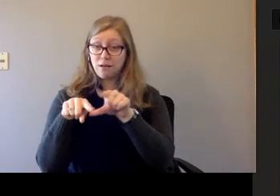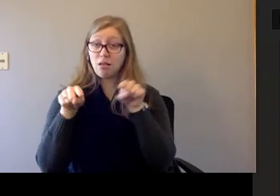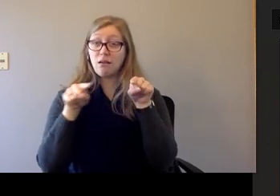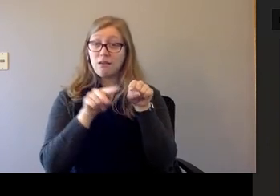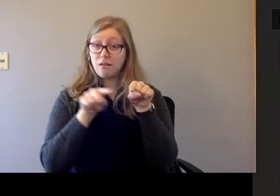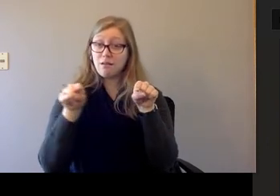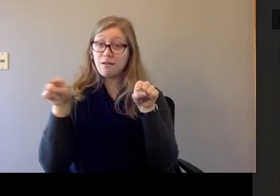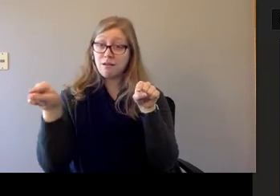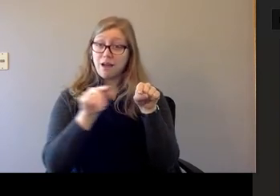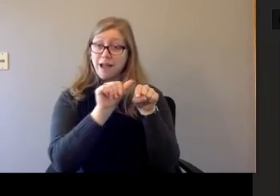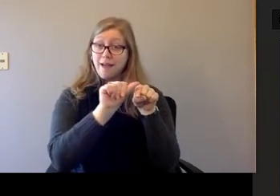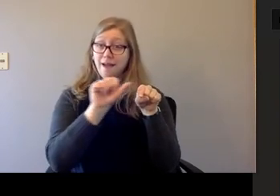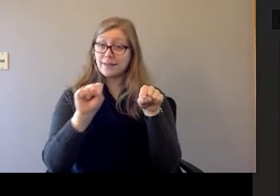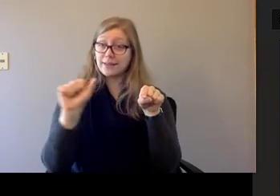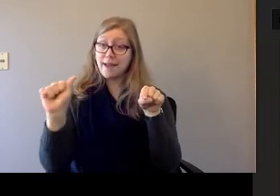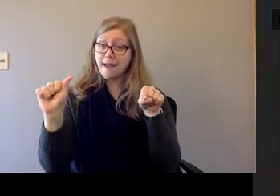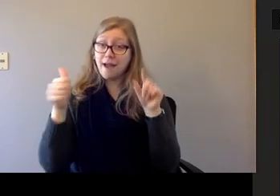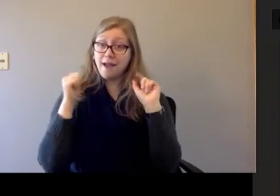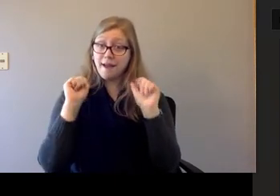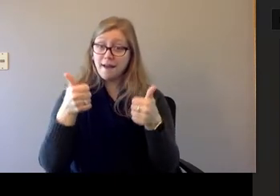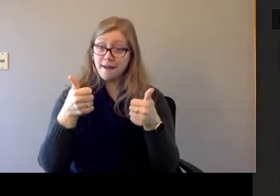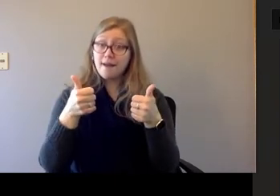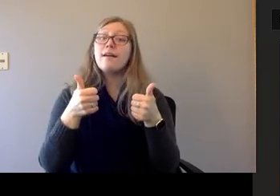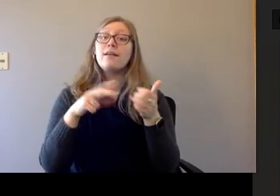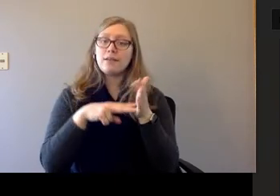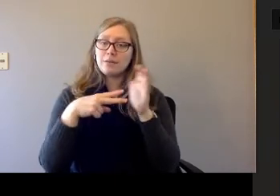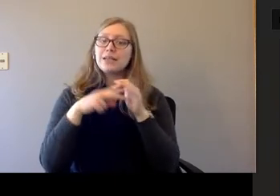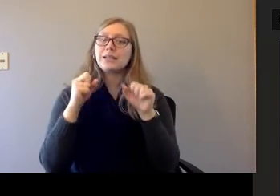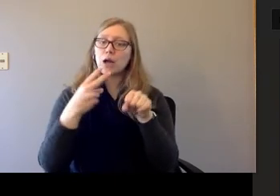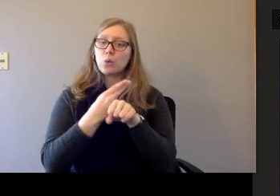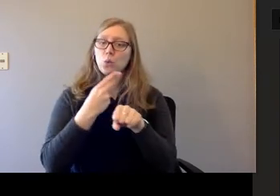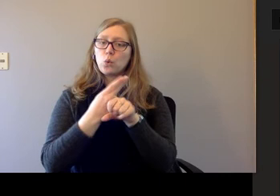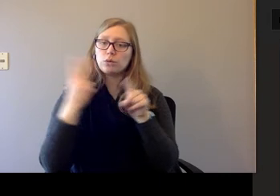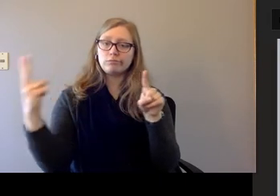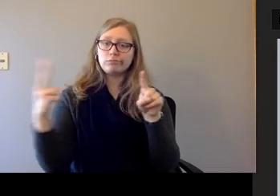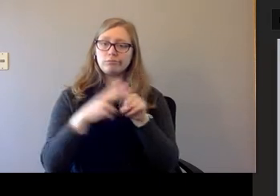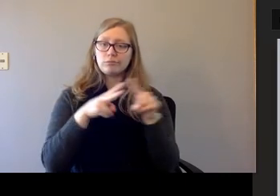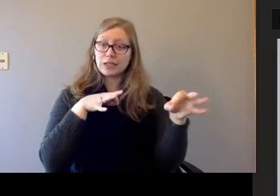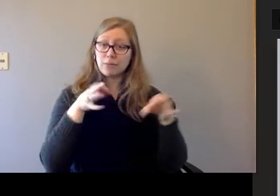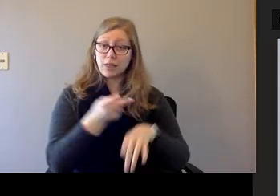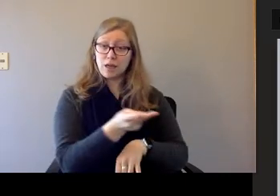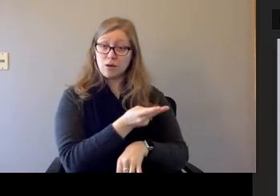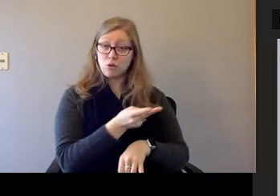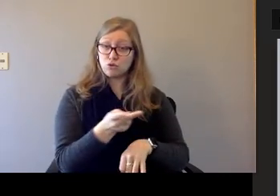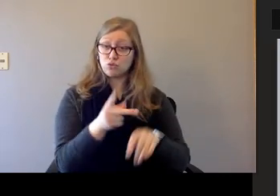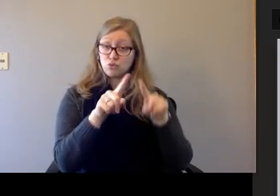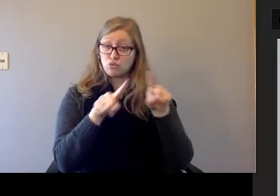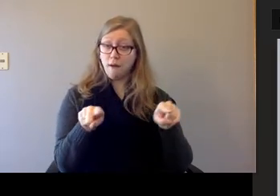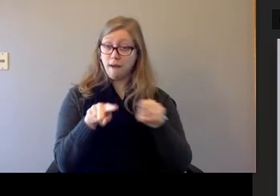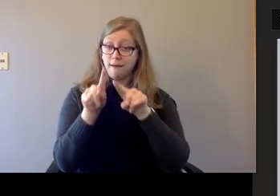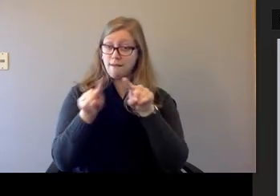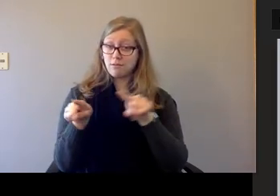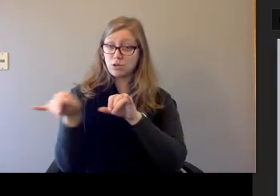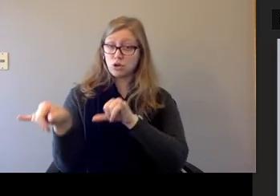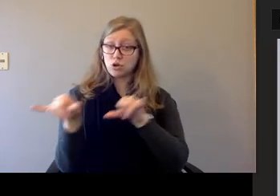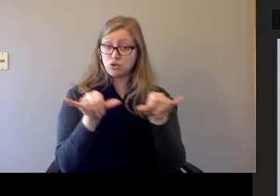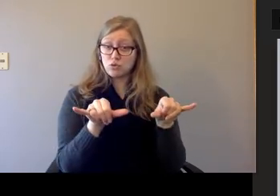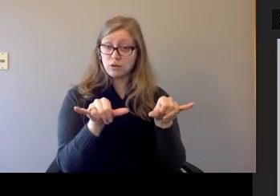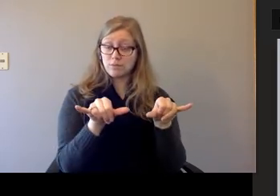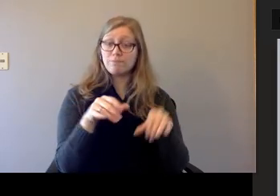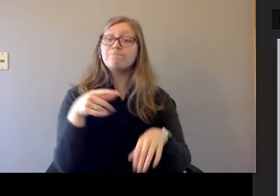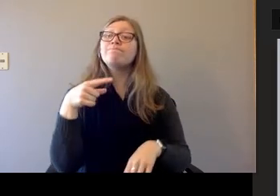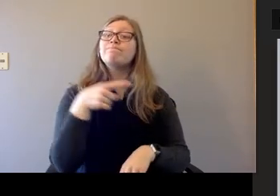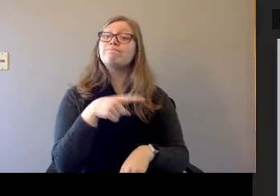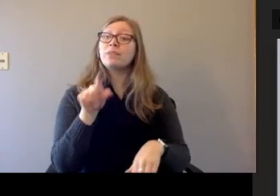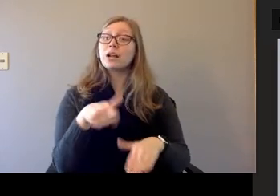would explain that these are congruent triangles. Okay, so here is another figure. Pause